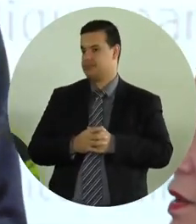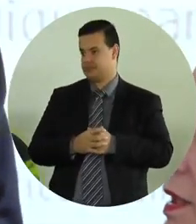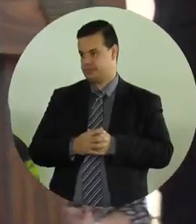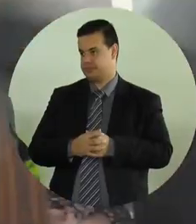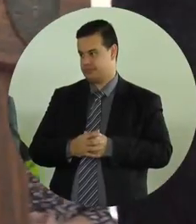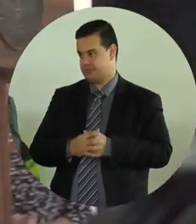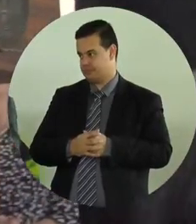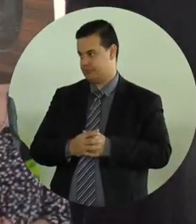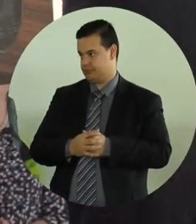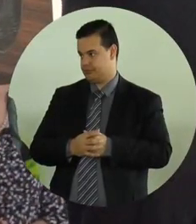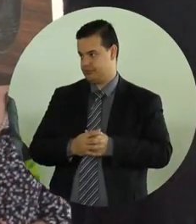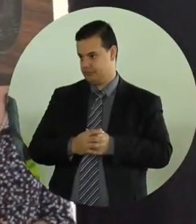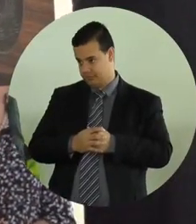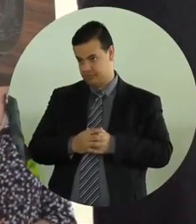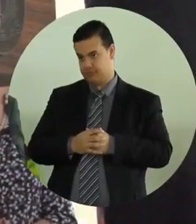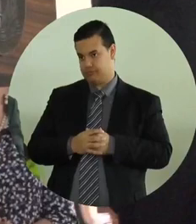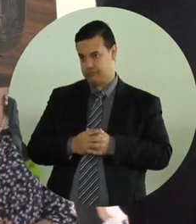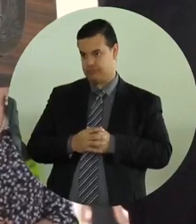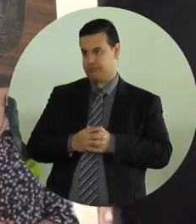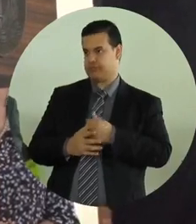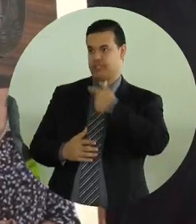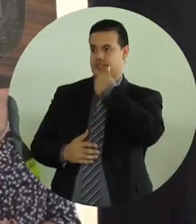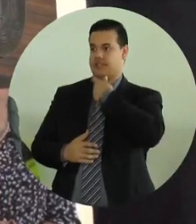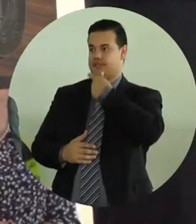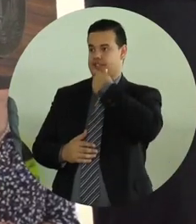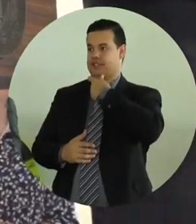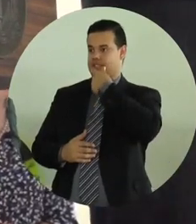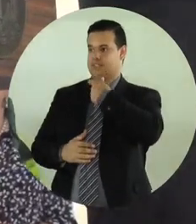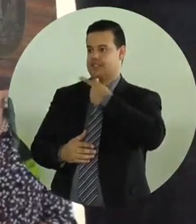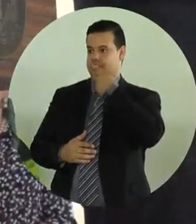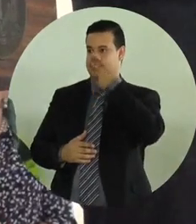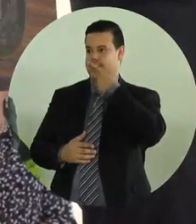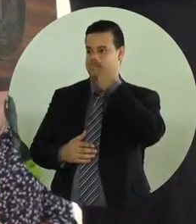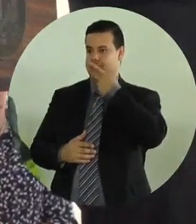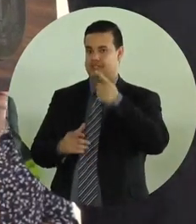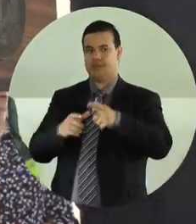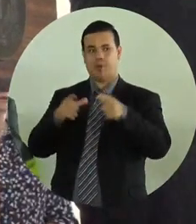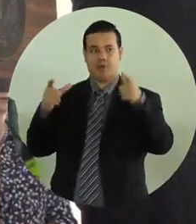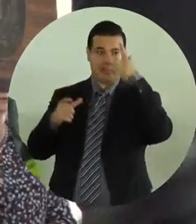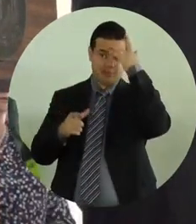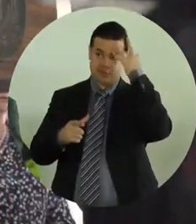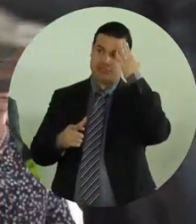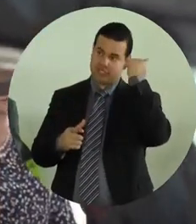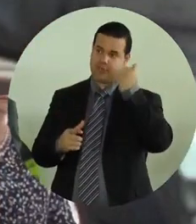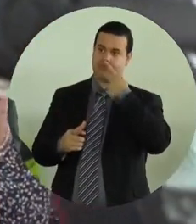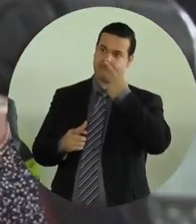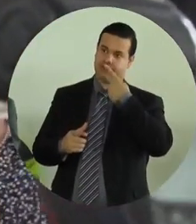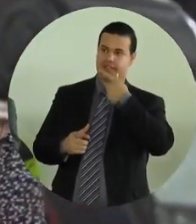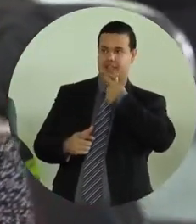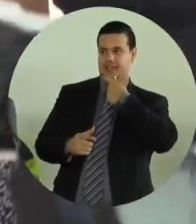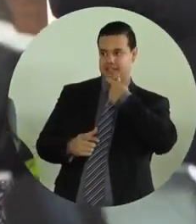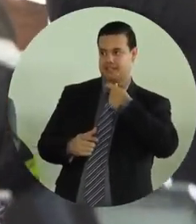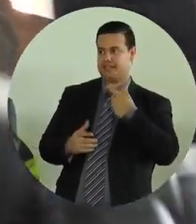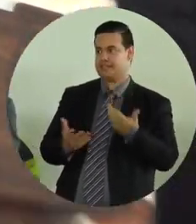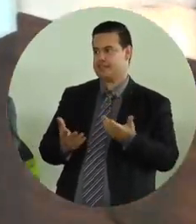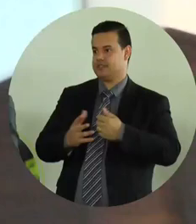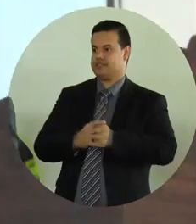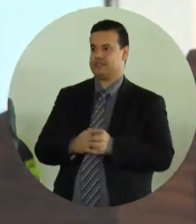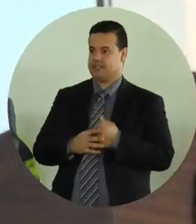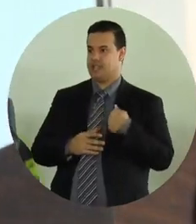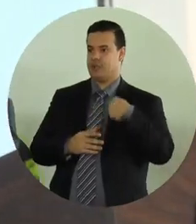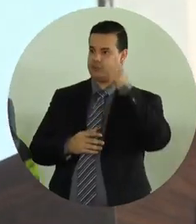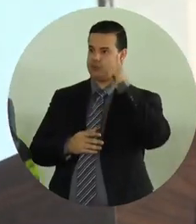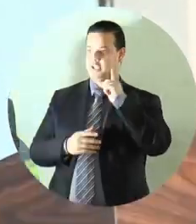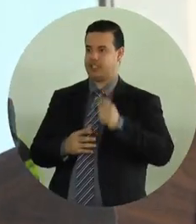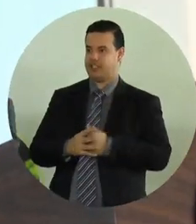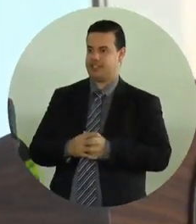Hello everyone, distinguished guests, ladies and gentlemen. My apologies for speaking in English, but the award for a foreign country, I hope, gives